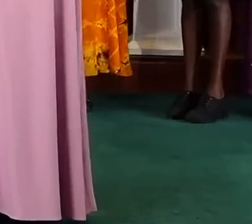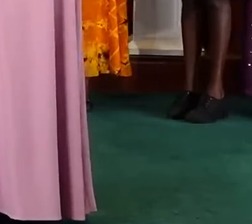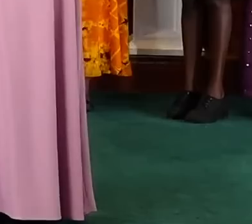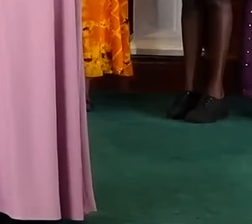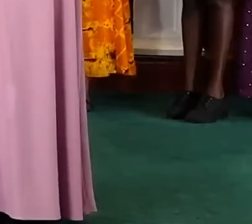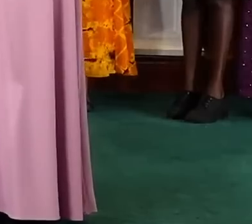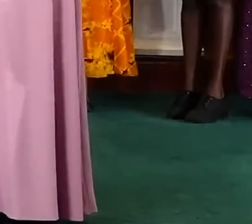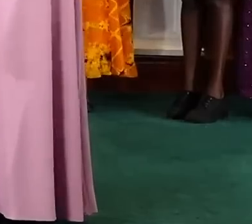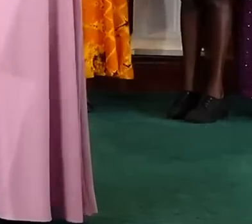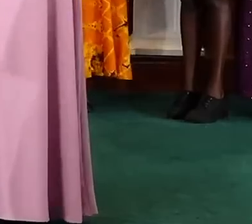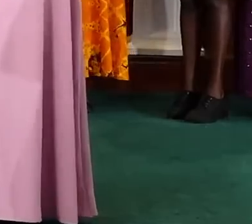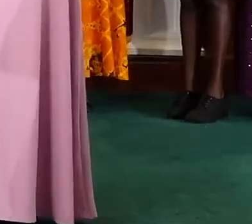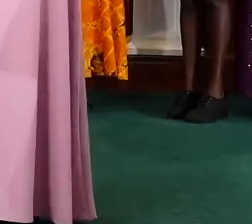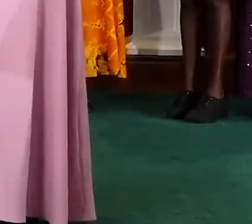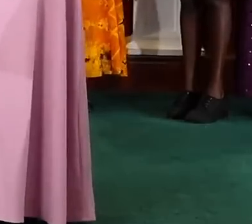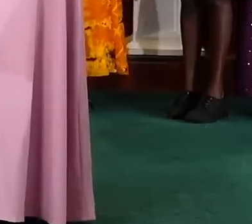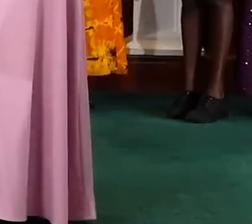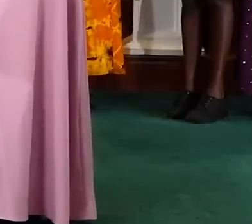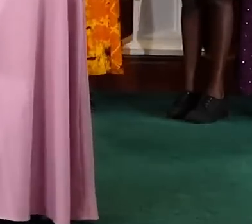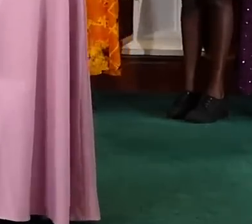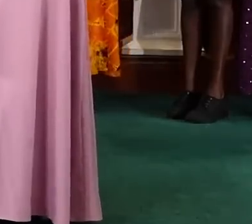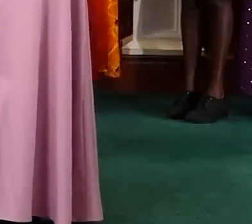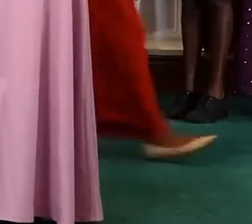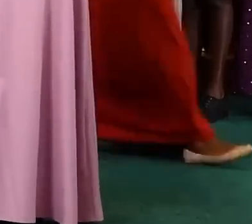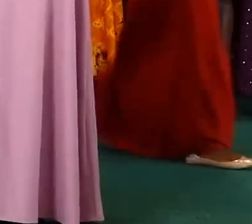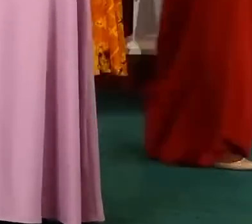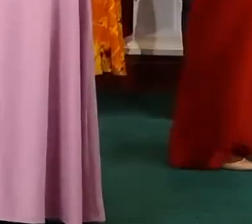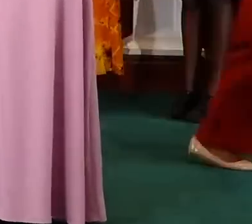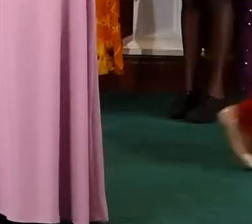One verse away. One verse away.